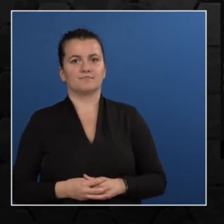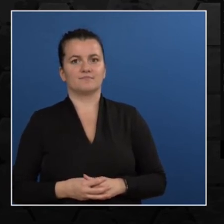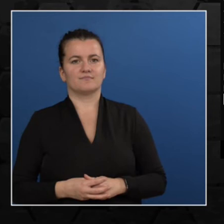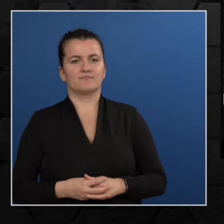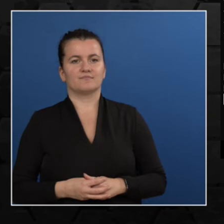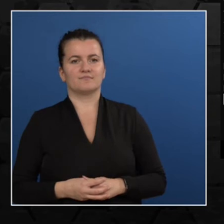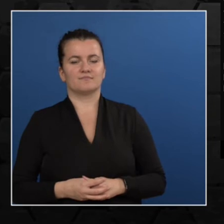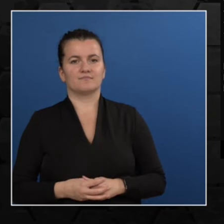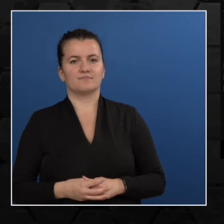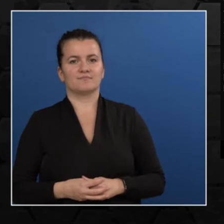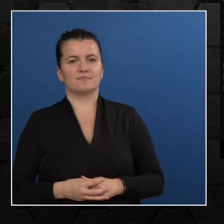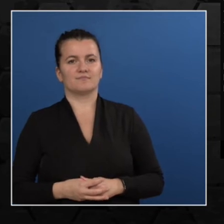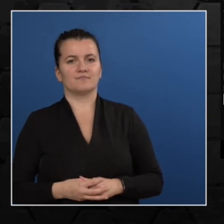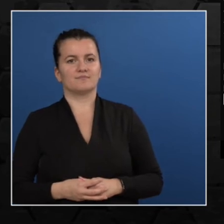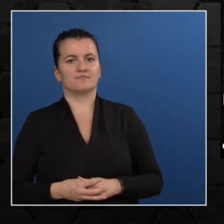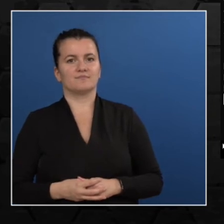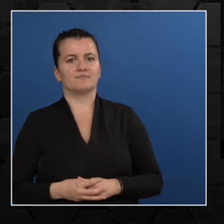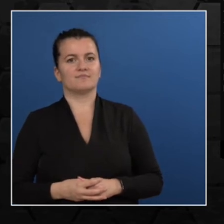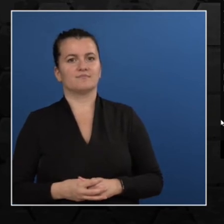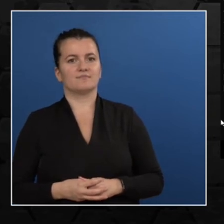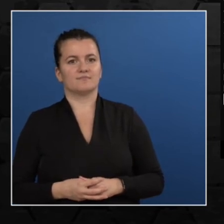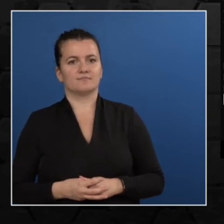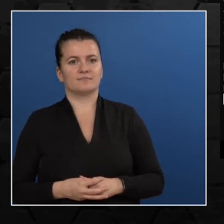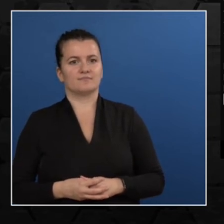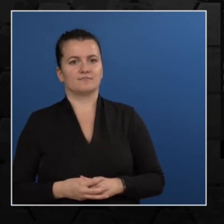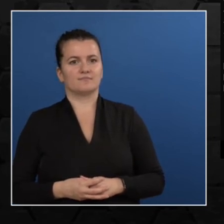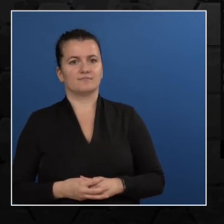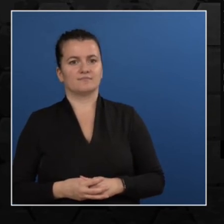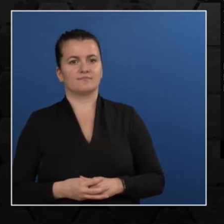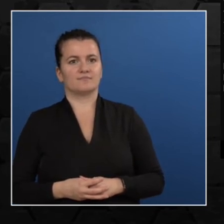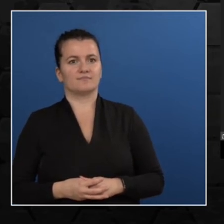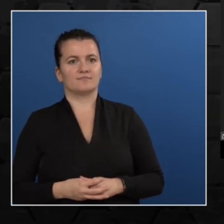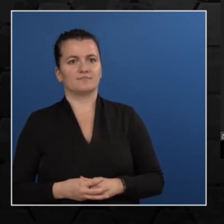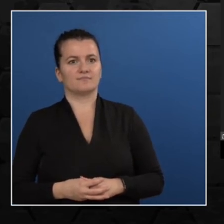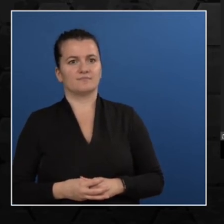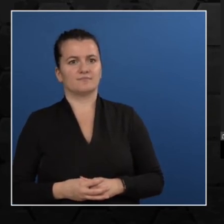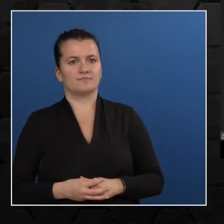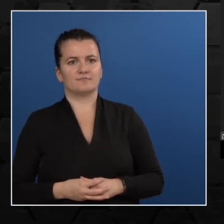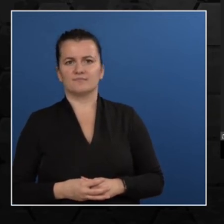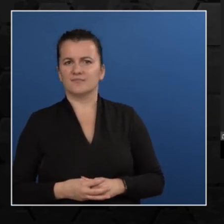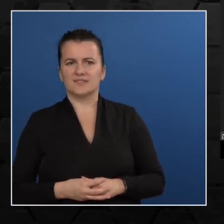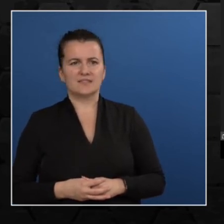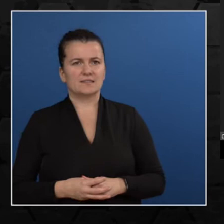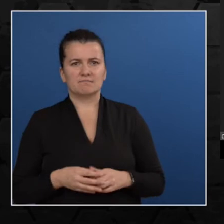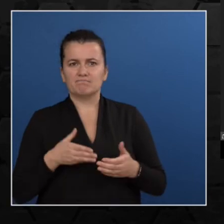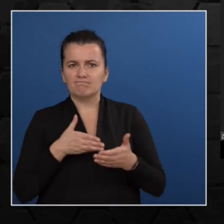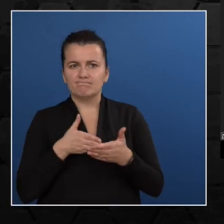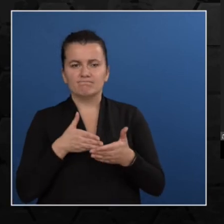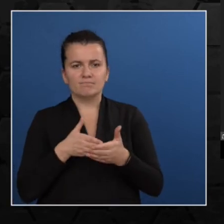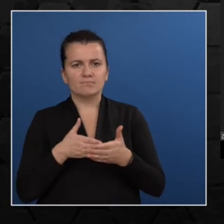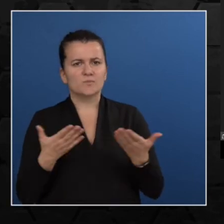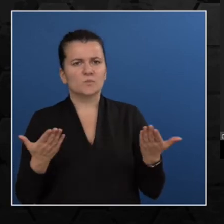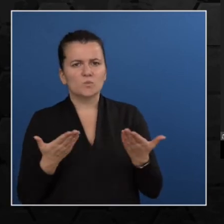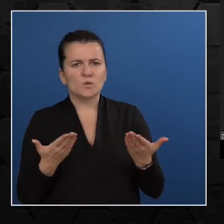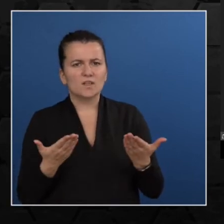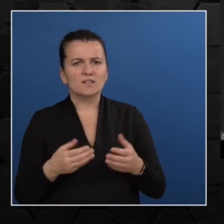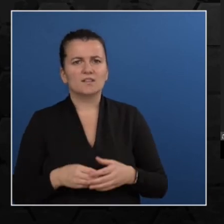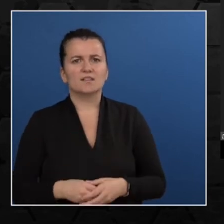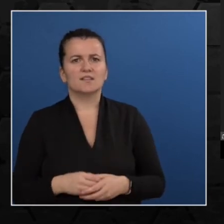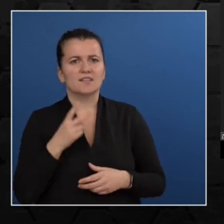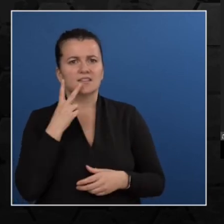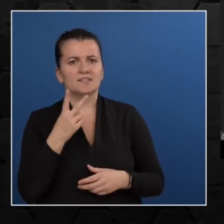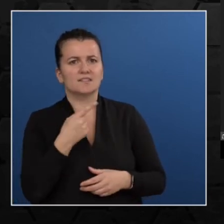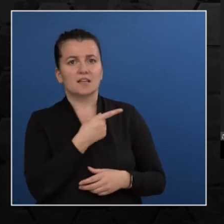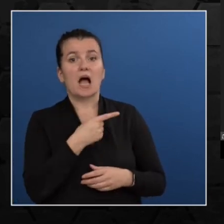So it's installing. Whilst it's installing, let's just double check. You see the training is almost